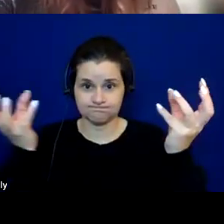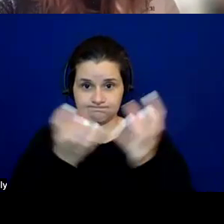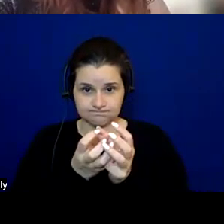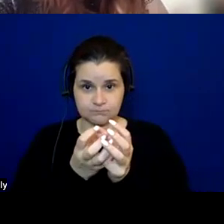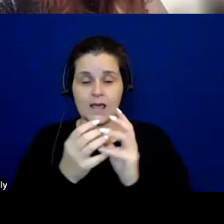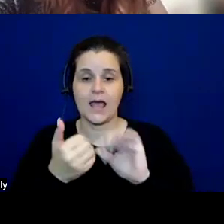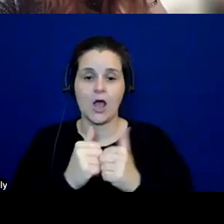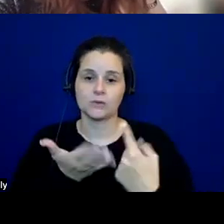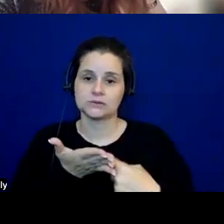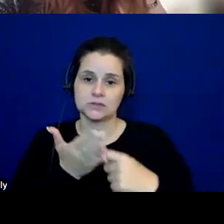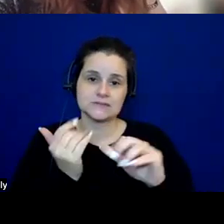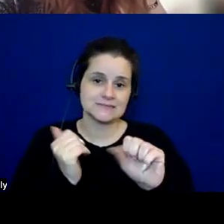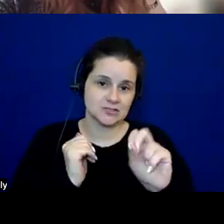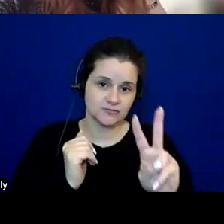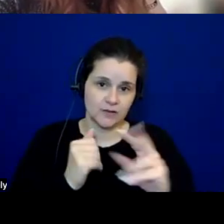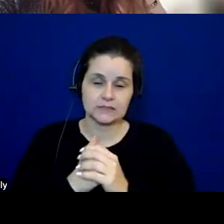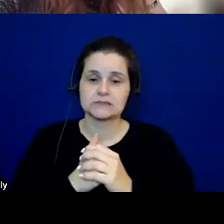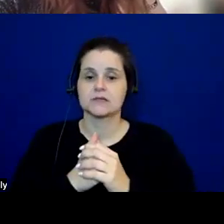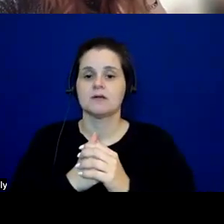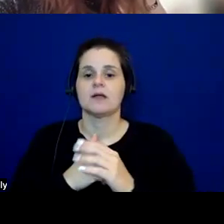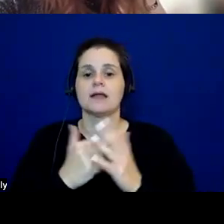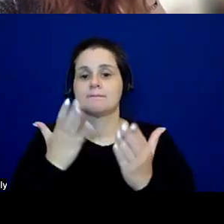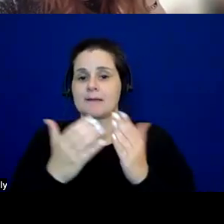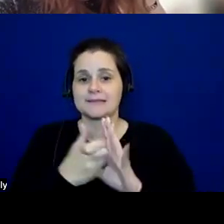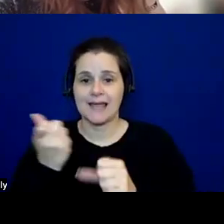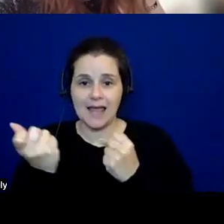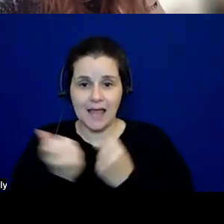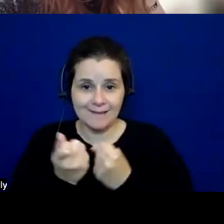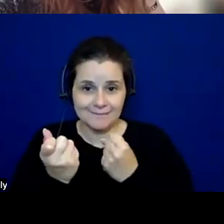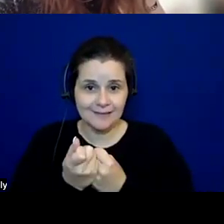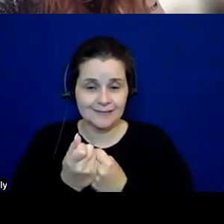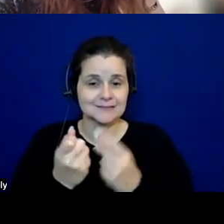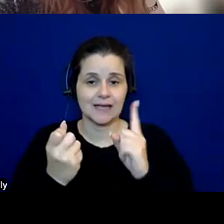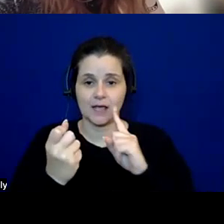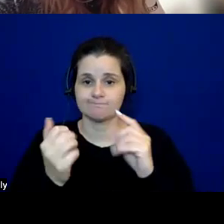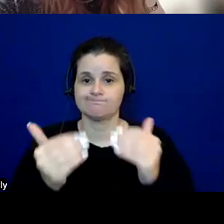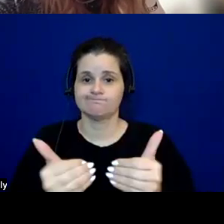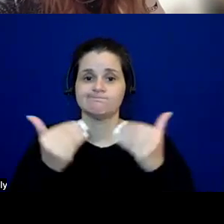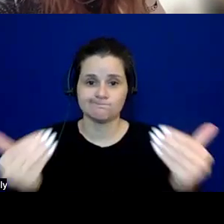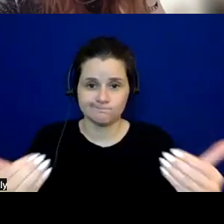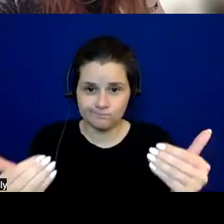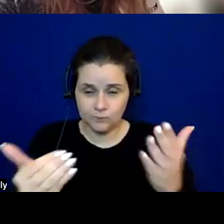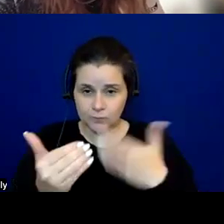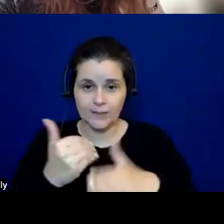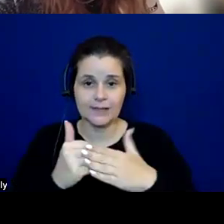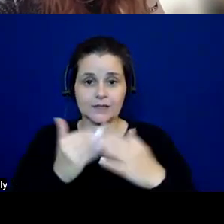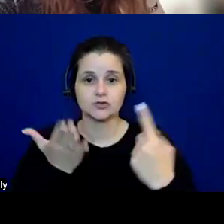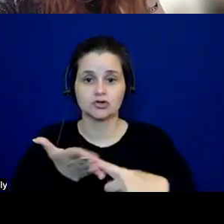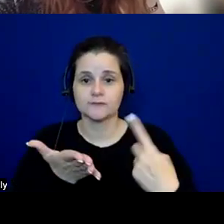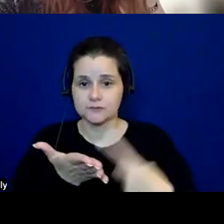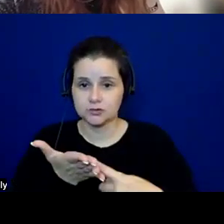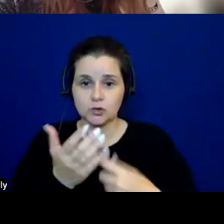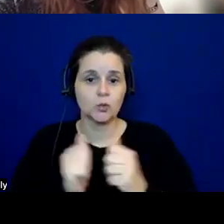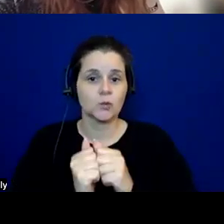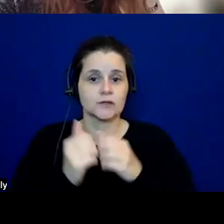sexual violence, in the way that maybe advocates, can move forward into that next conversation with someone that